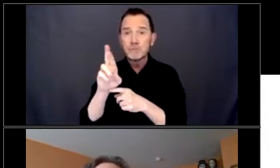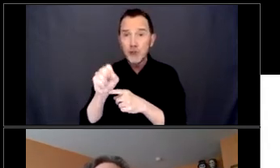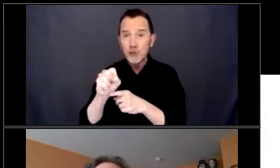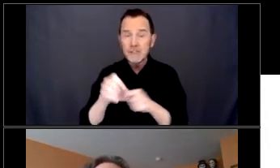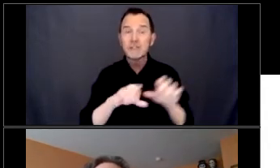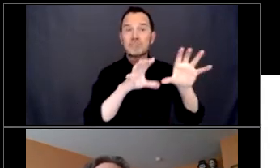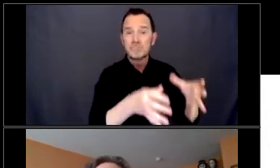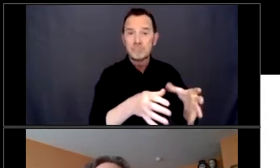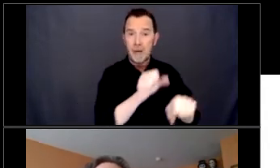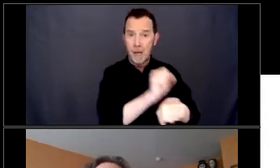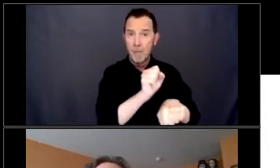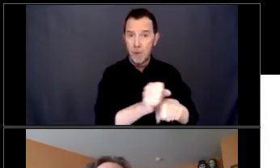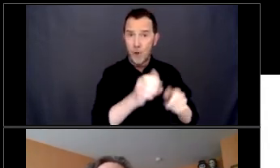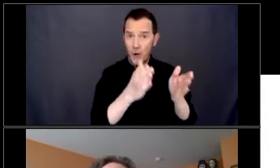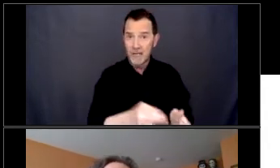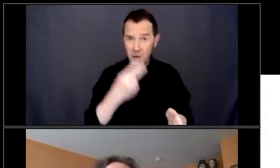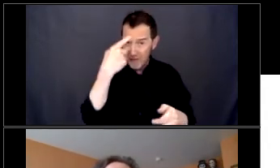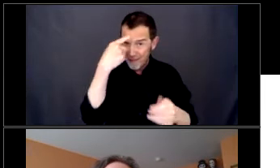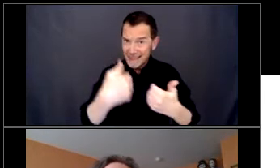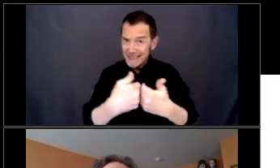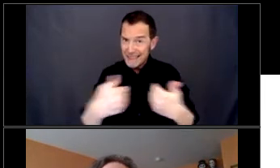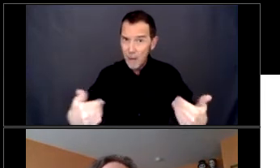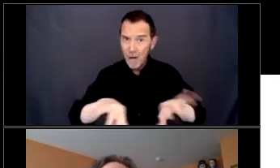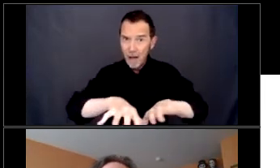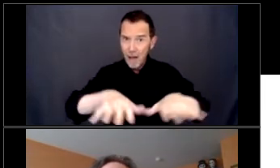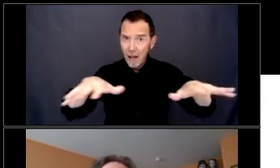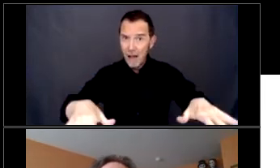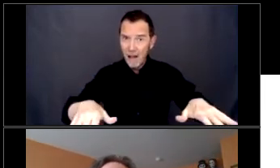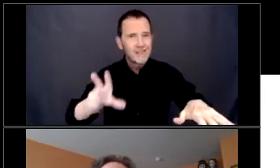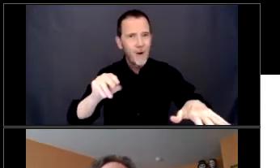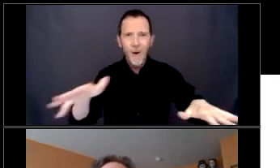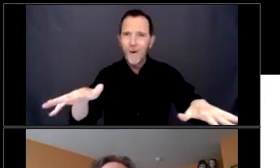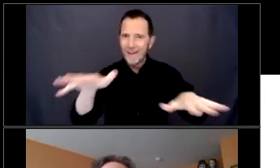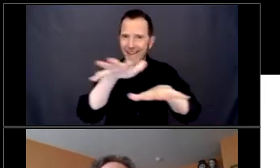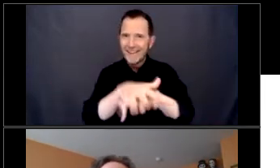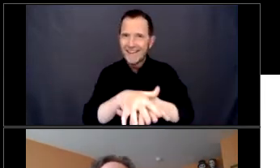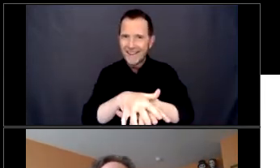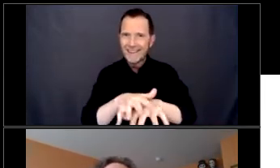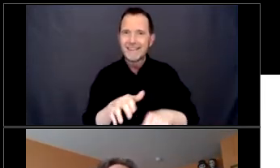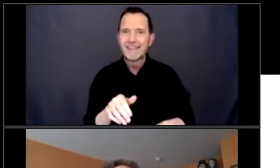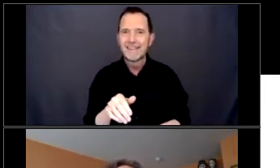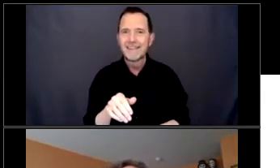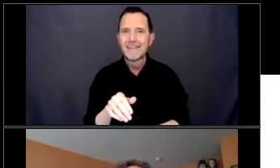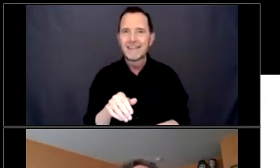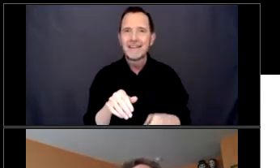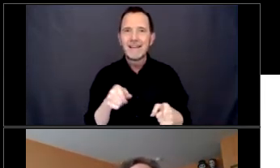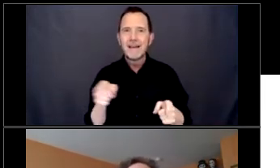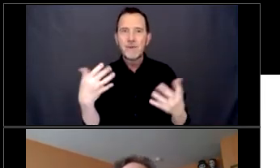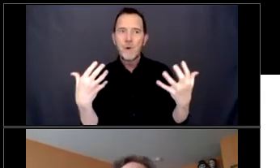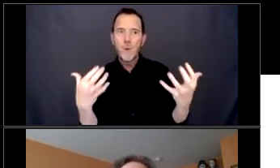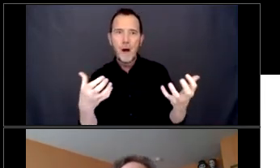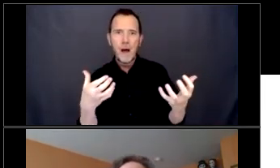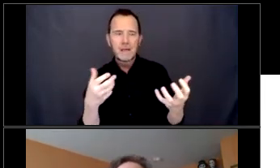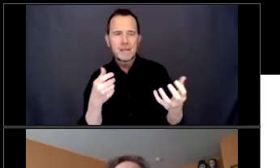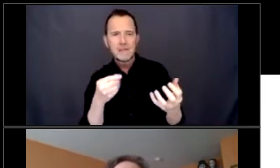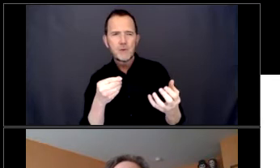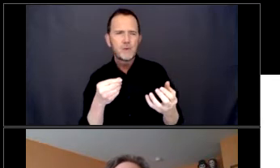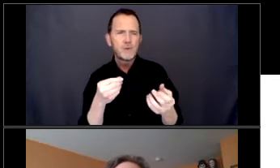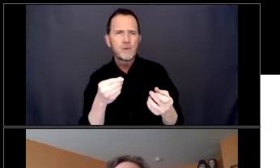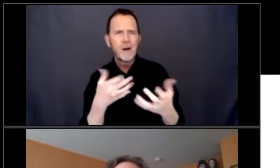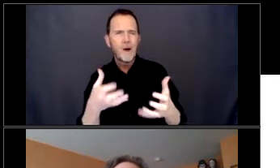I've experienced this at many stops in my own career, that if you're trying to attract a specific